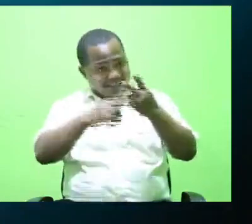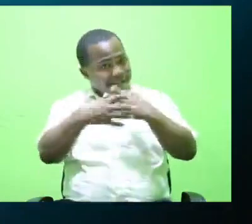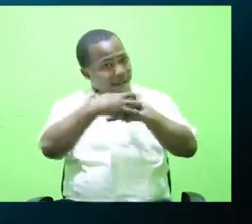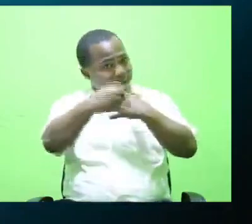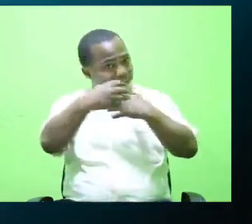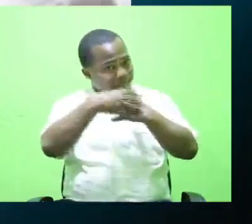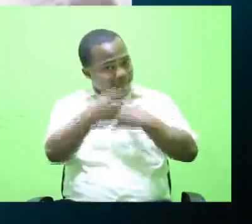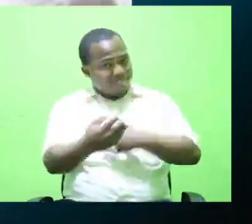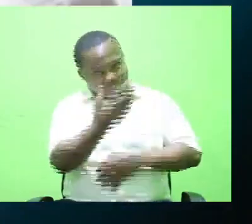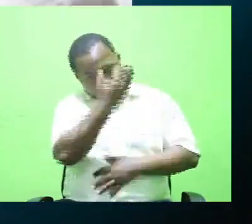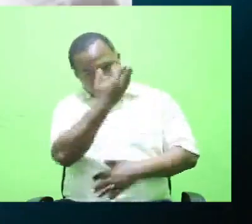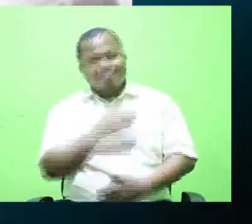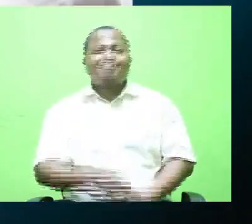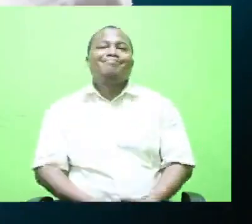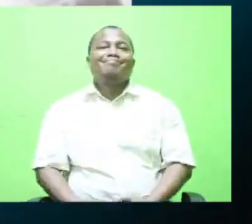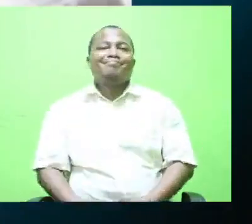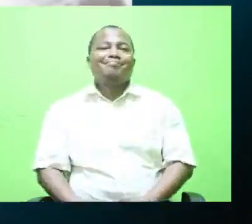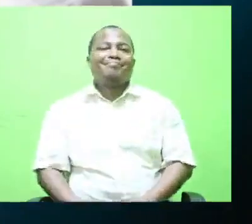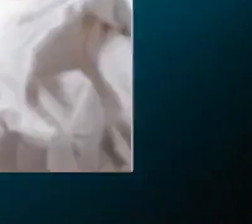my dears.